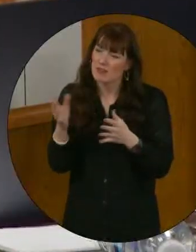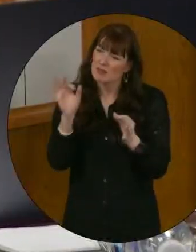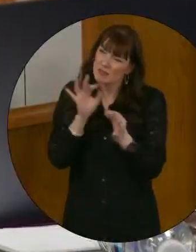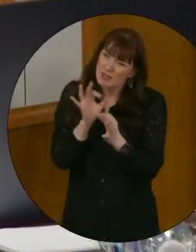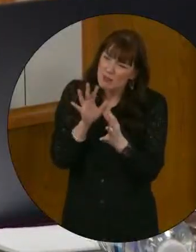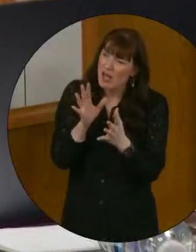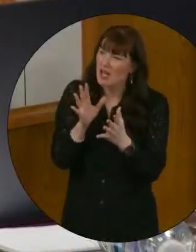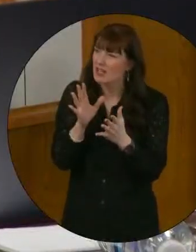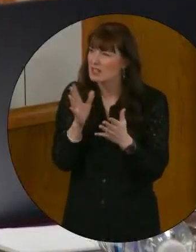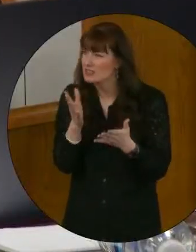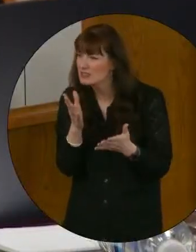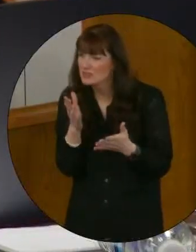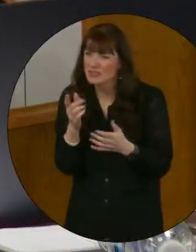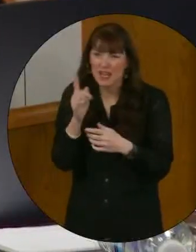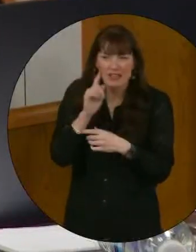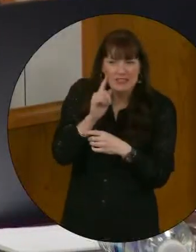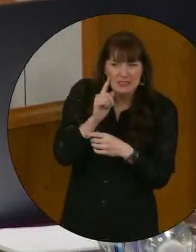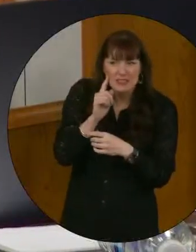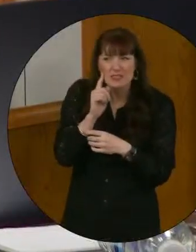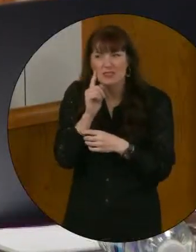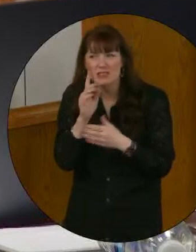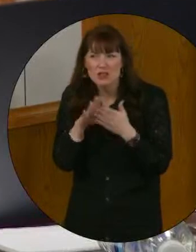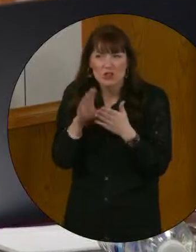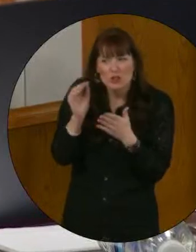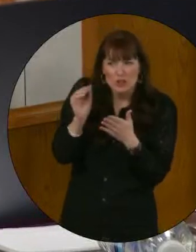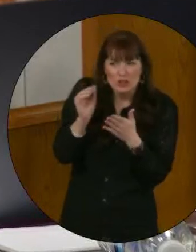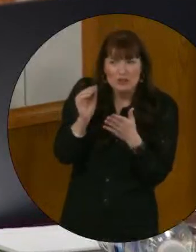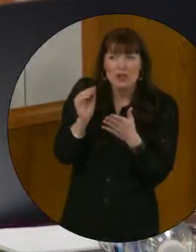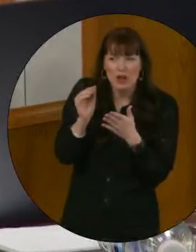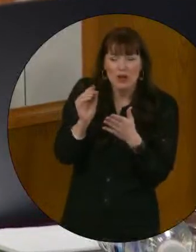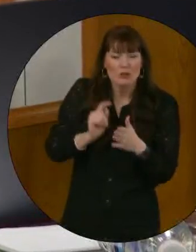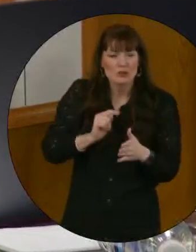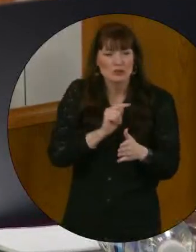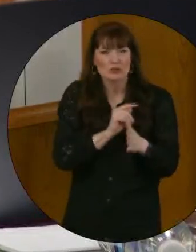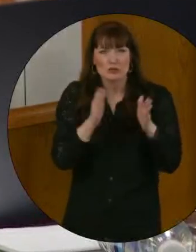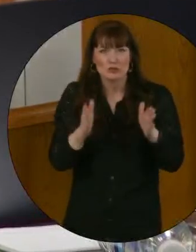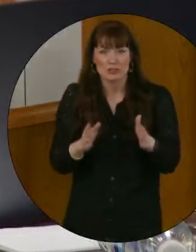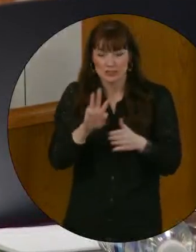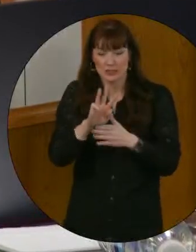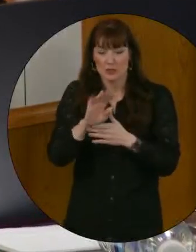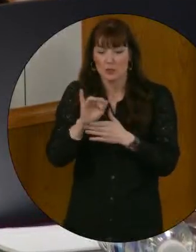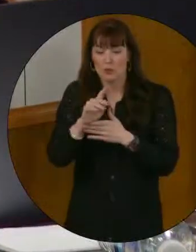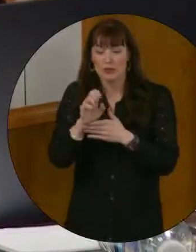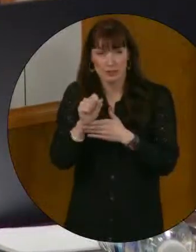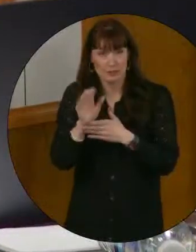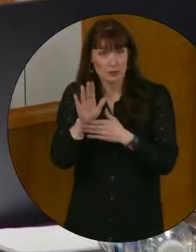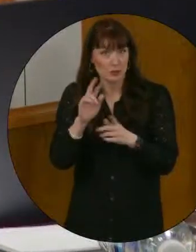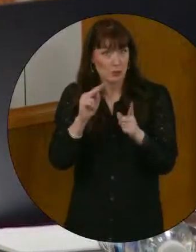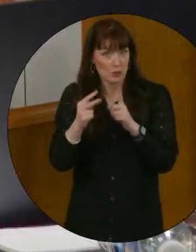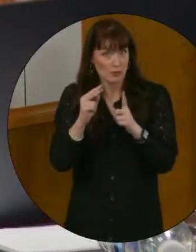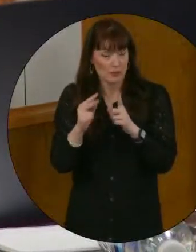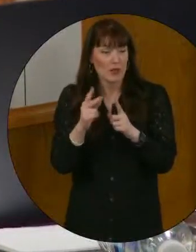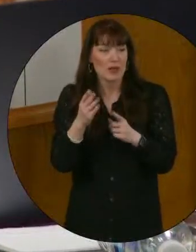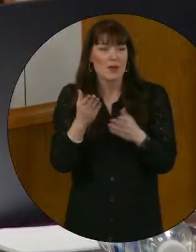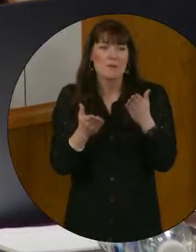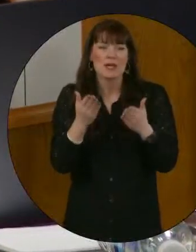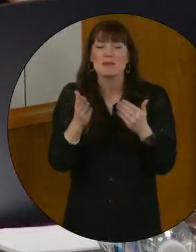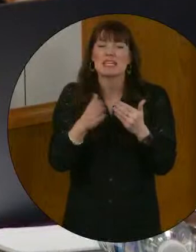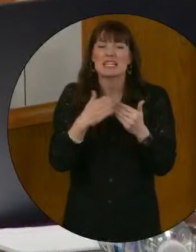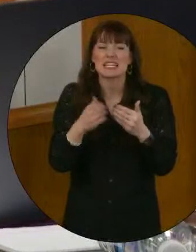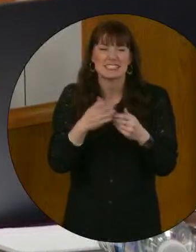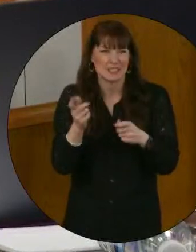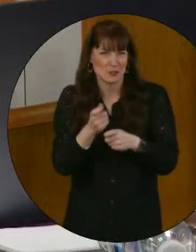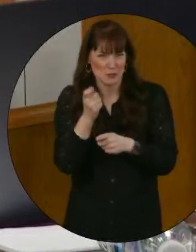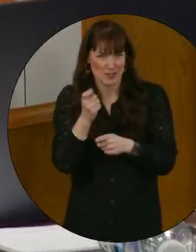gleaned from watching, to Trustee Williams's point, there were some things that were maybe some easy wins